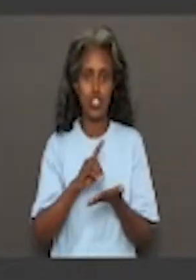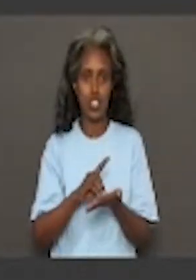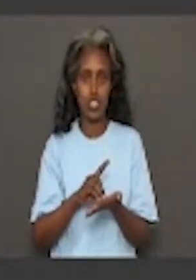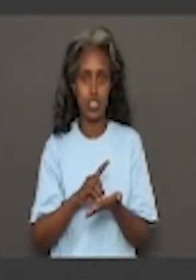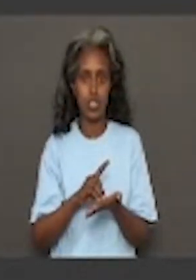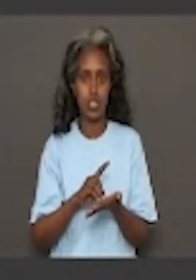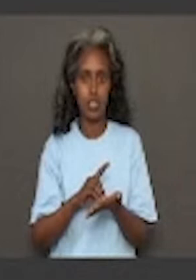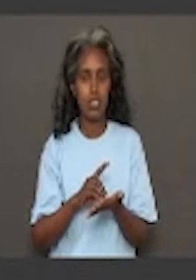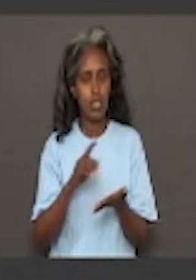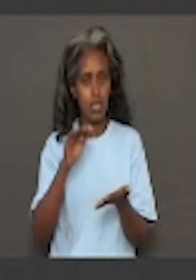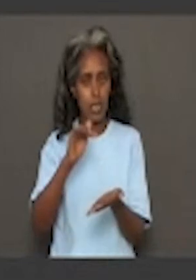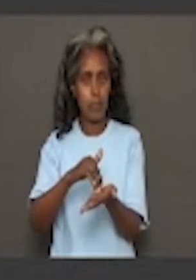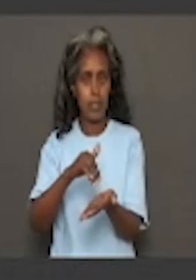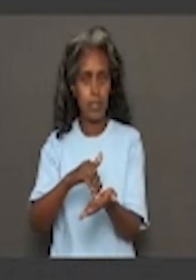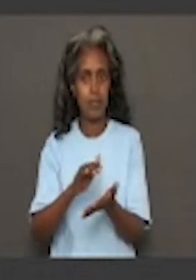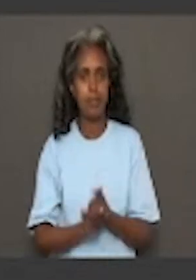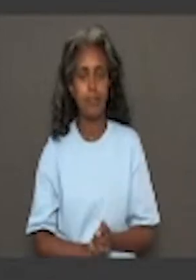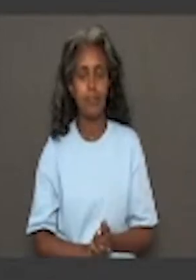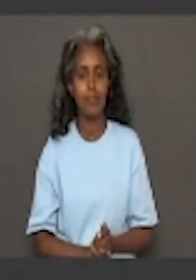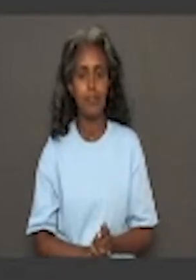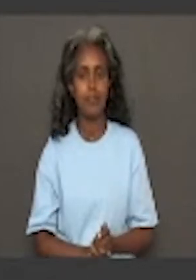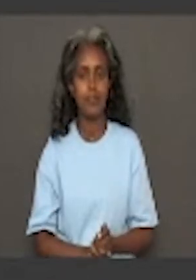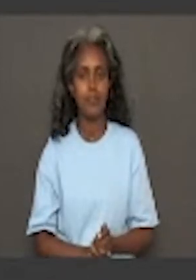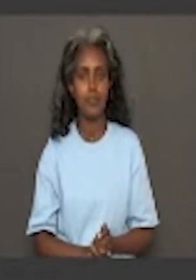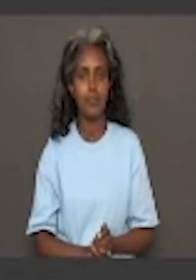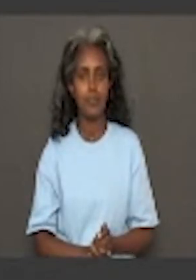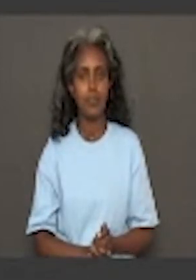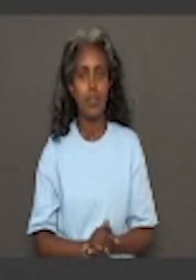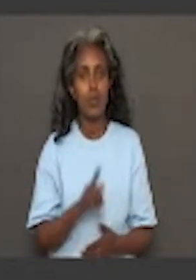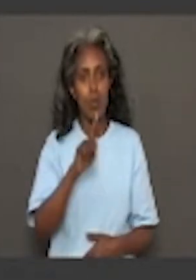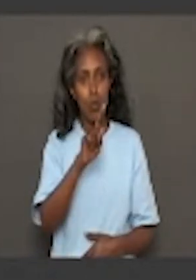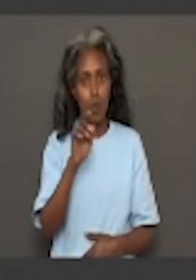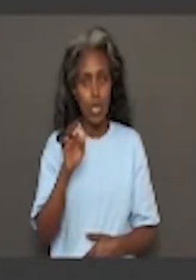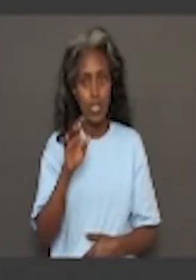2 digits that repeat.